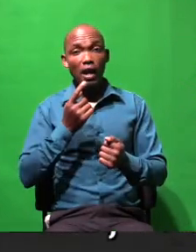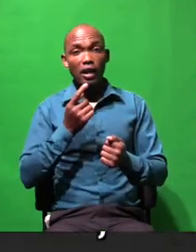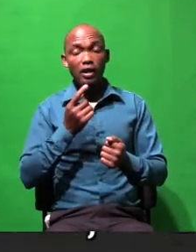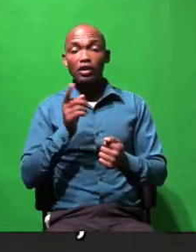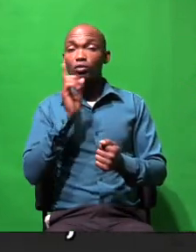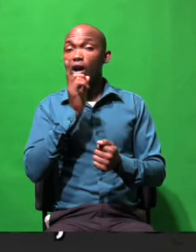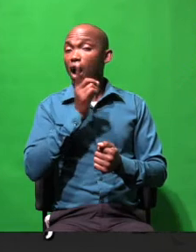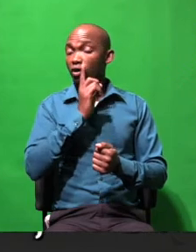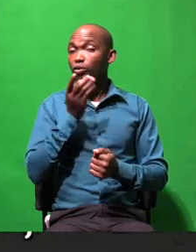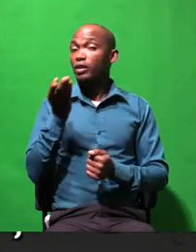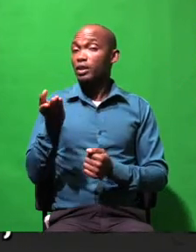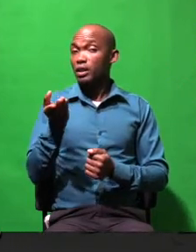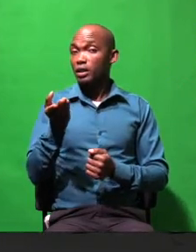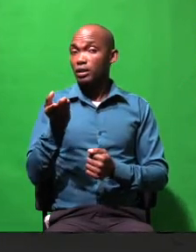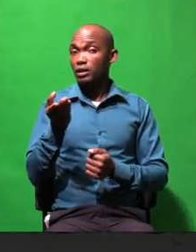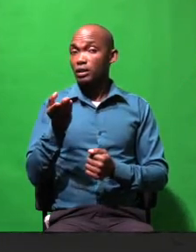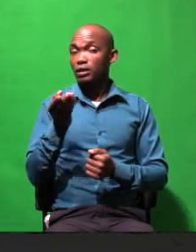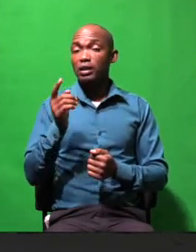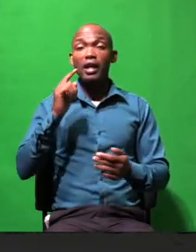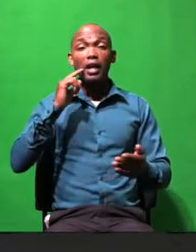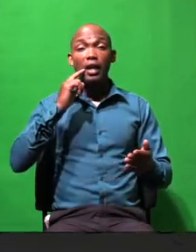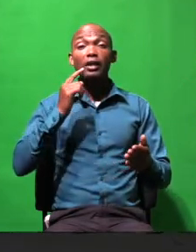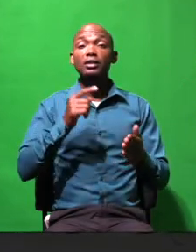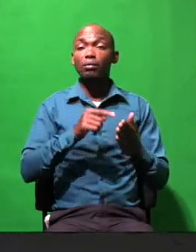such problem or such example.